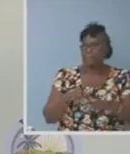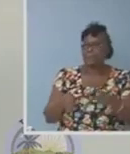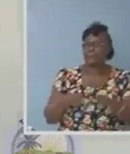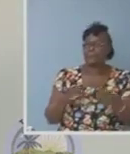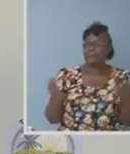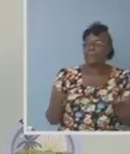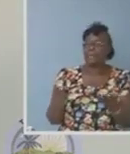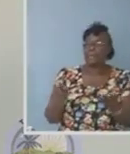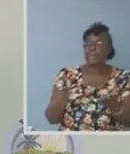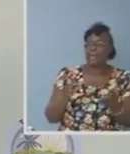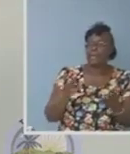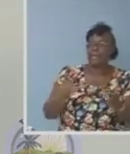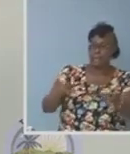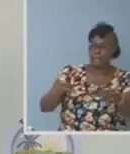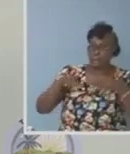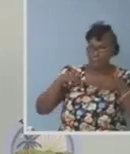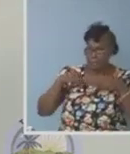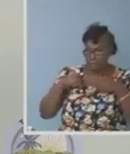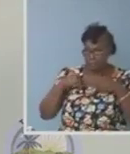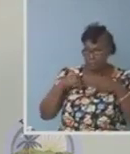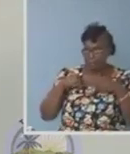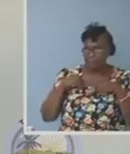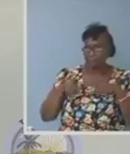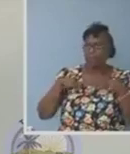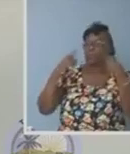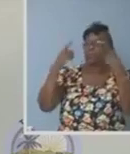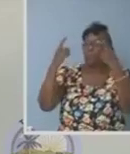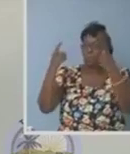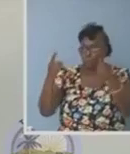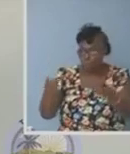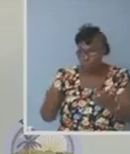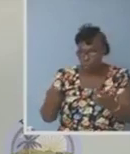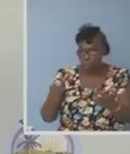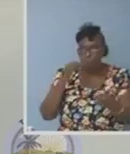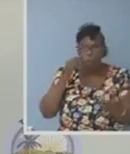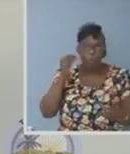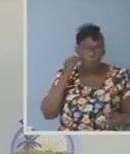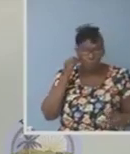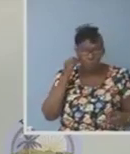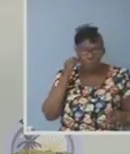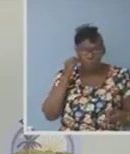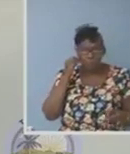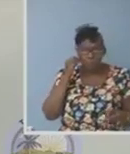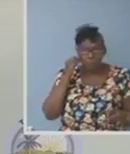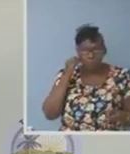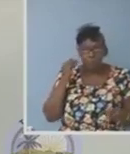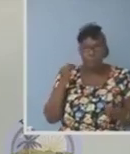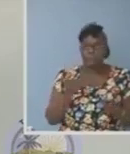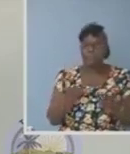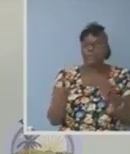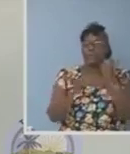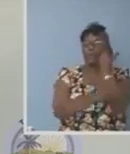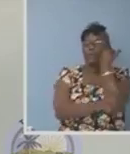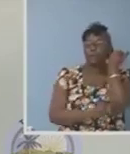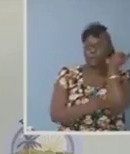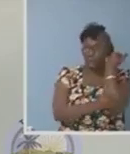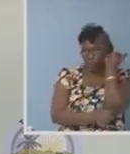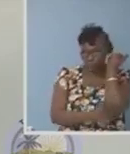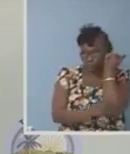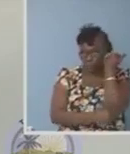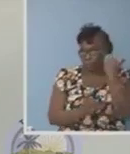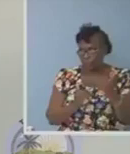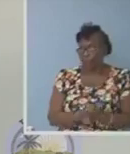leave. Leave meaning that they are no longer our responsibility, and that is the best way in which you deal with a crisis when you have a